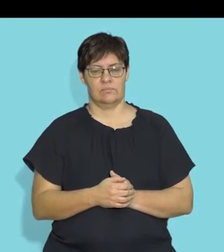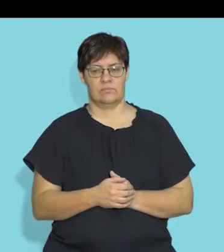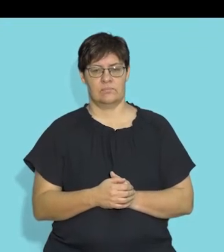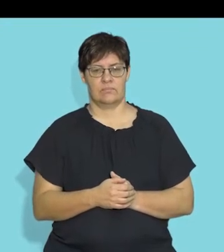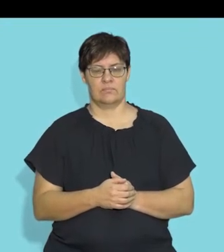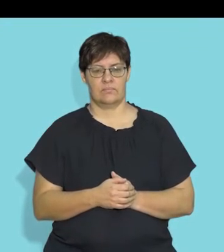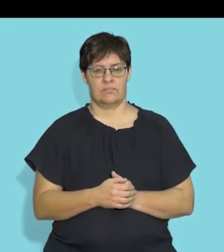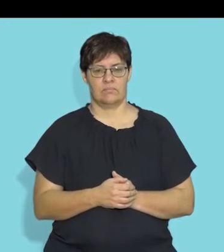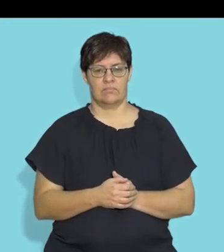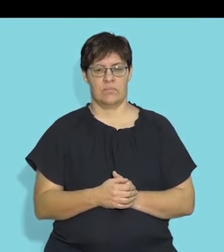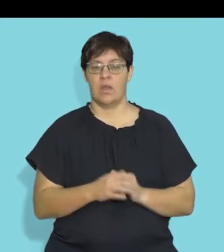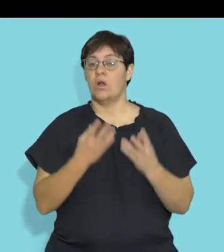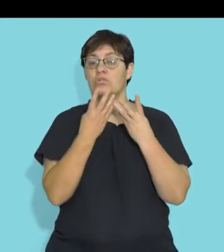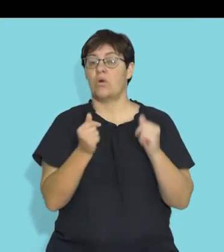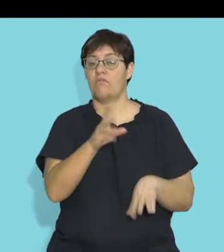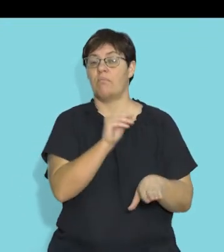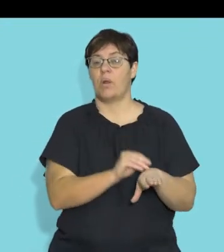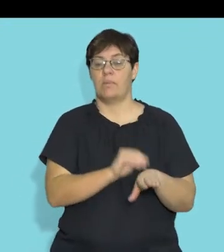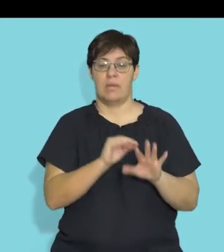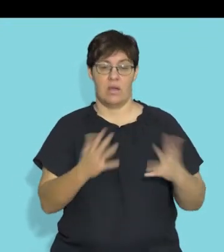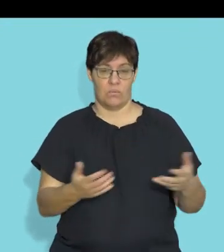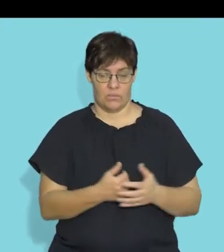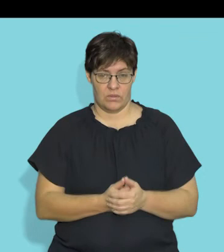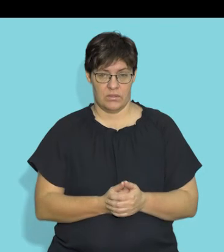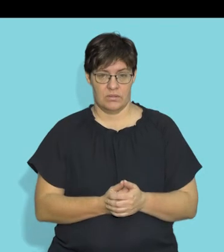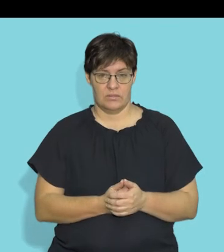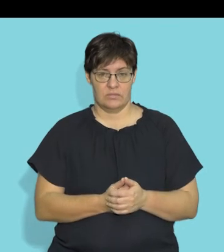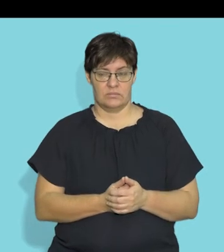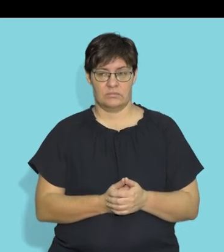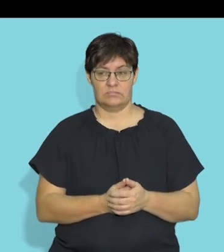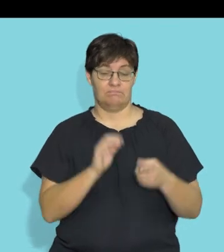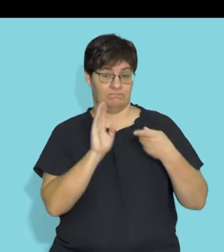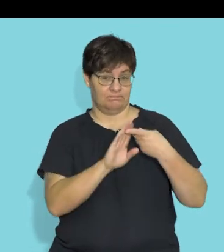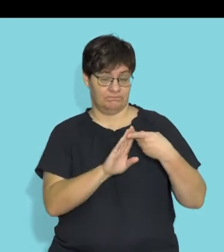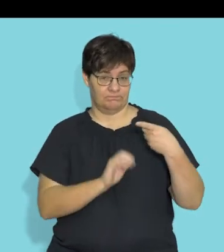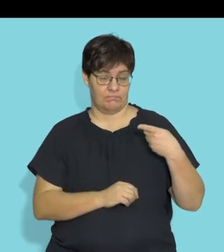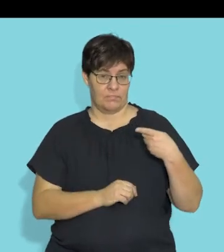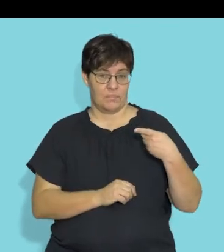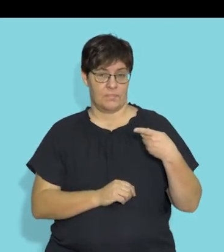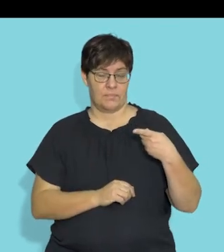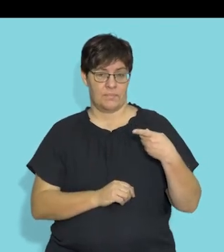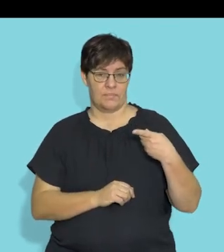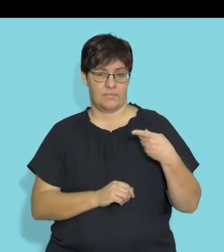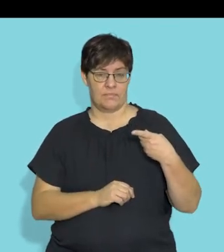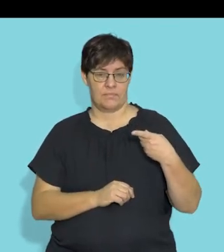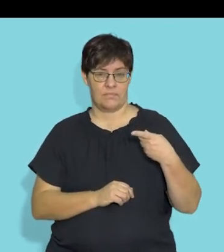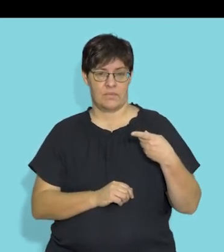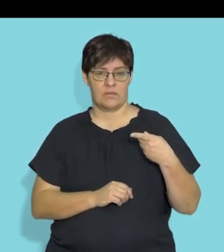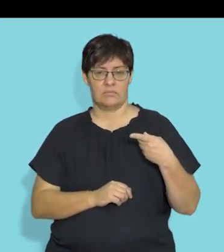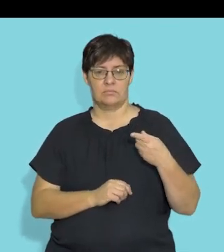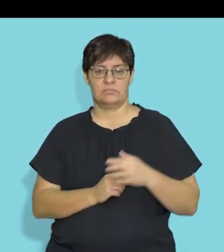Okay, so now how are we going to solve the problem? Remember, firstly,